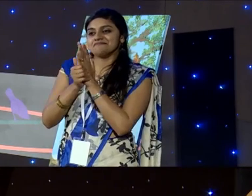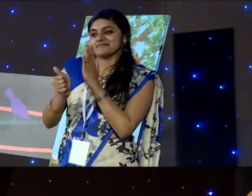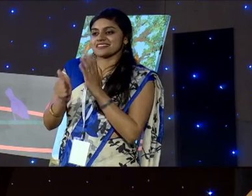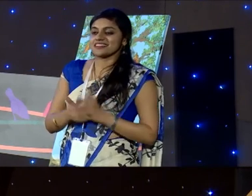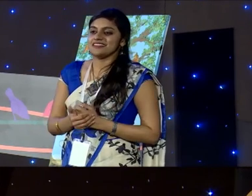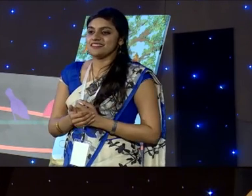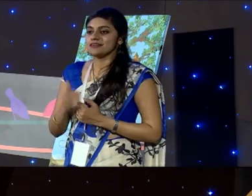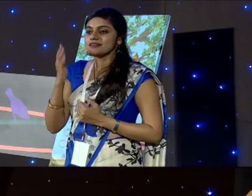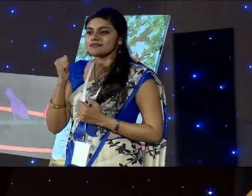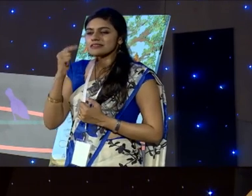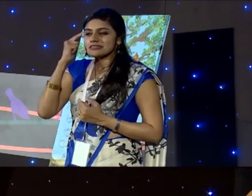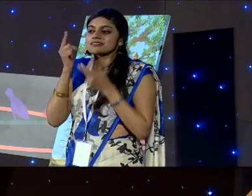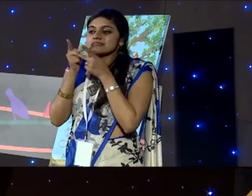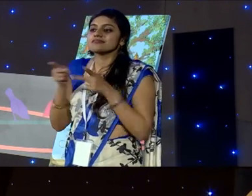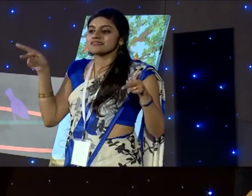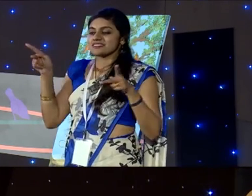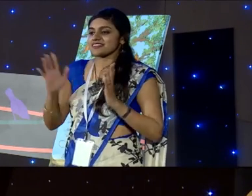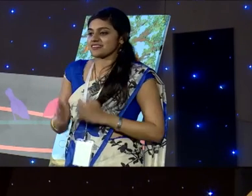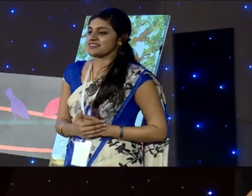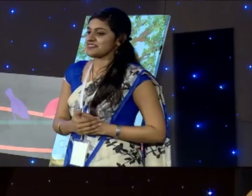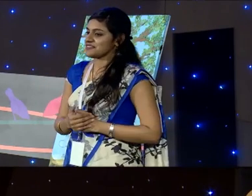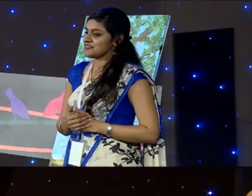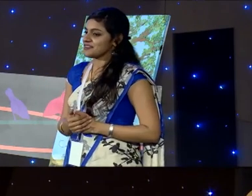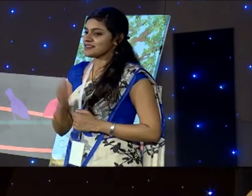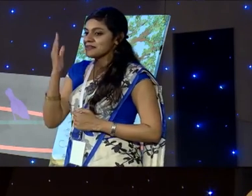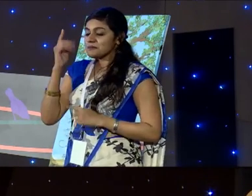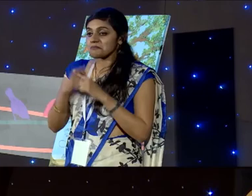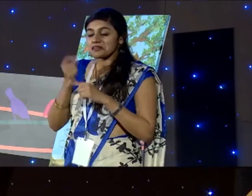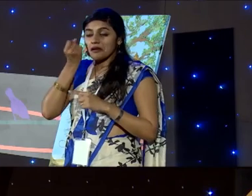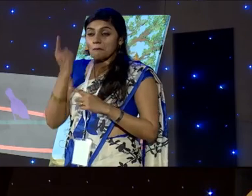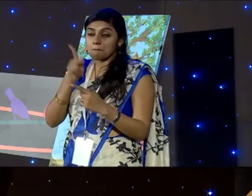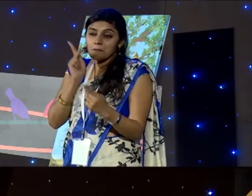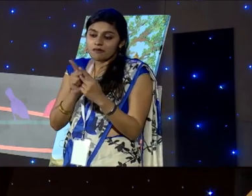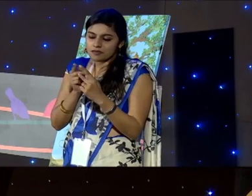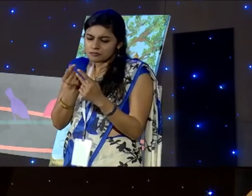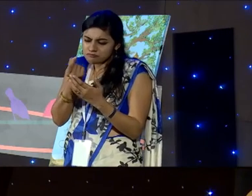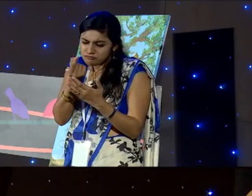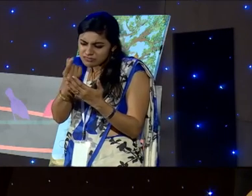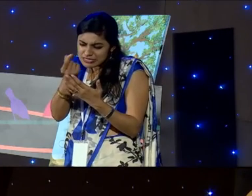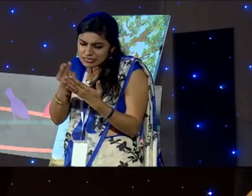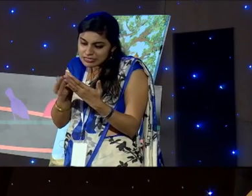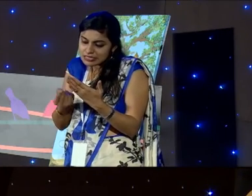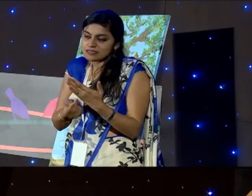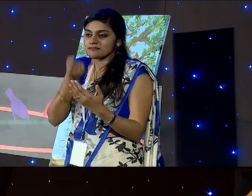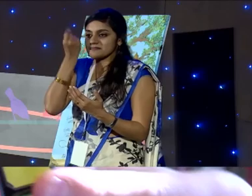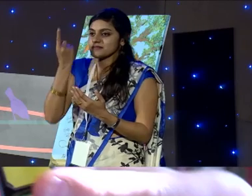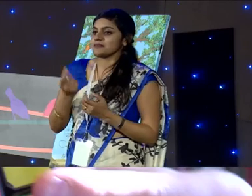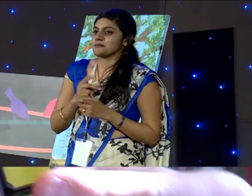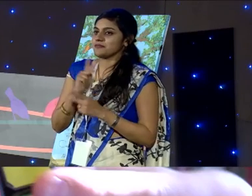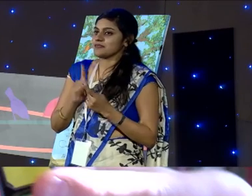world, understanding systems, understanding detail in how the world works. I'm going to finish with